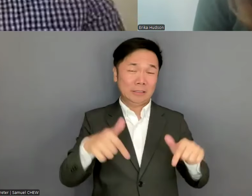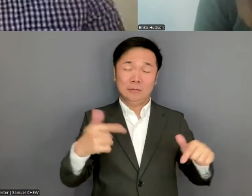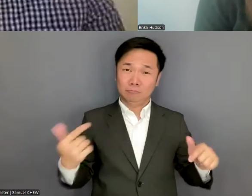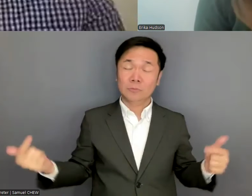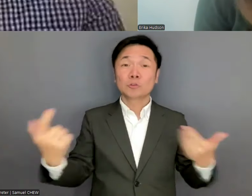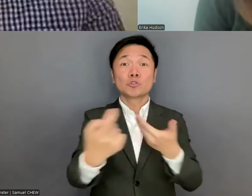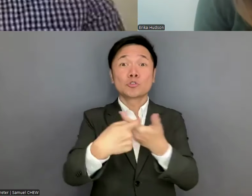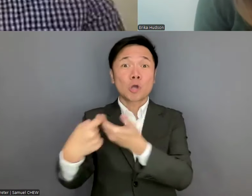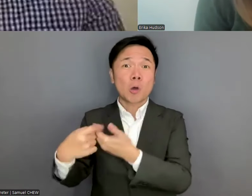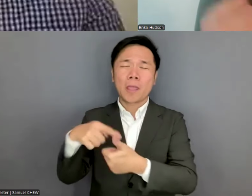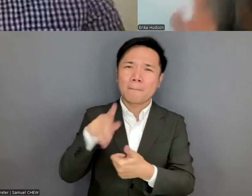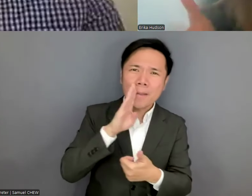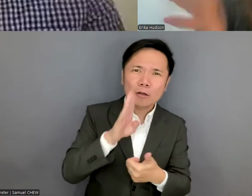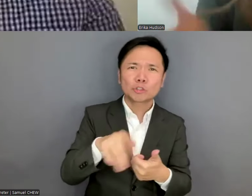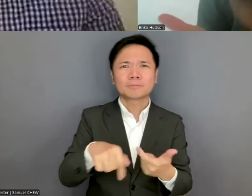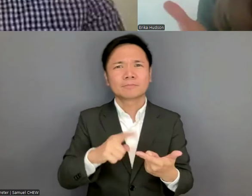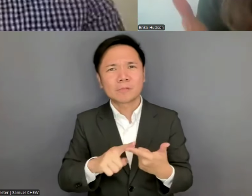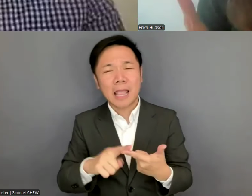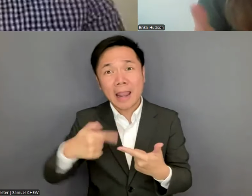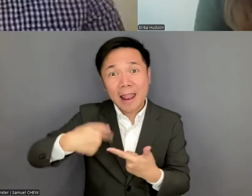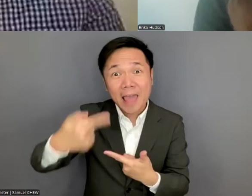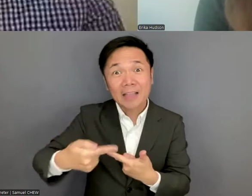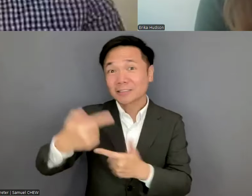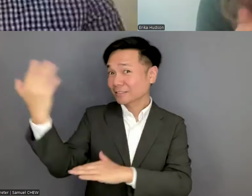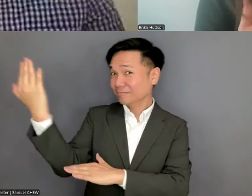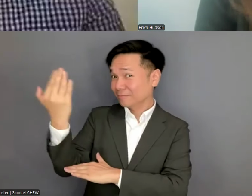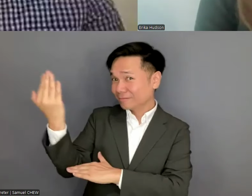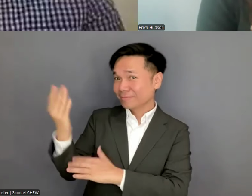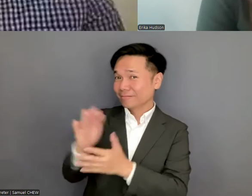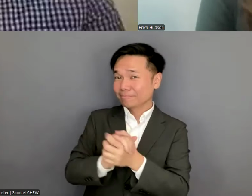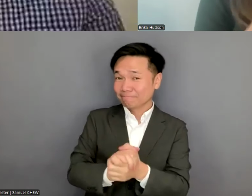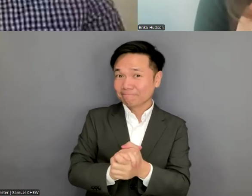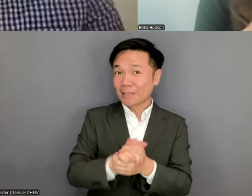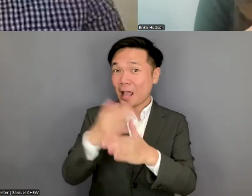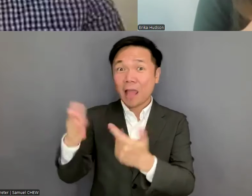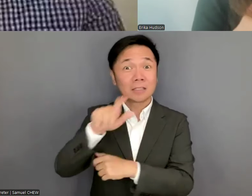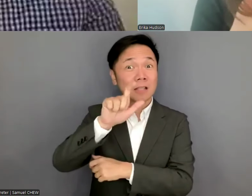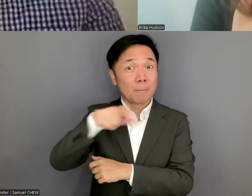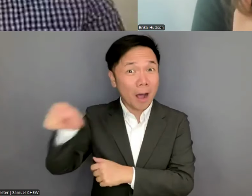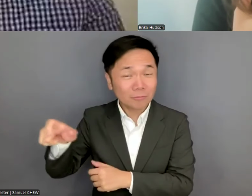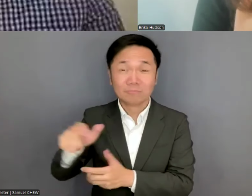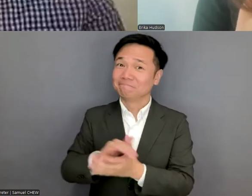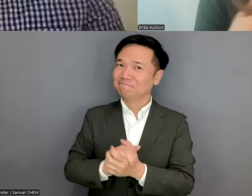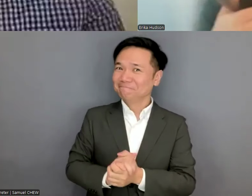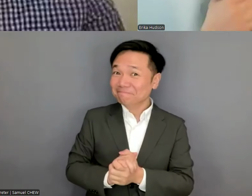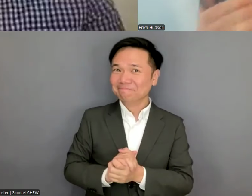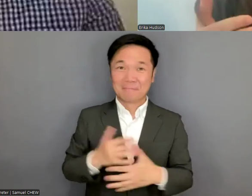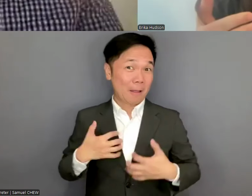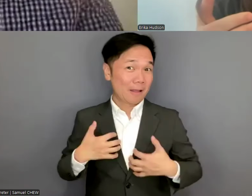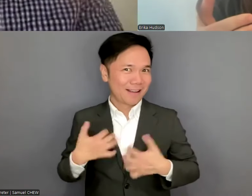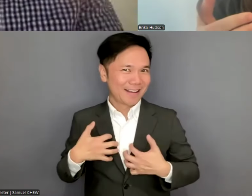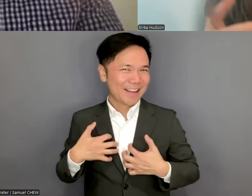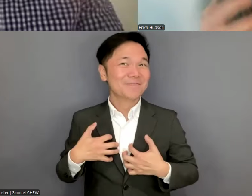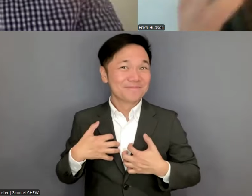I know I'm in Brussels, Belgium, and I know our next speaker, I believe, is in Nepal. So I'm excited to transition